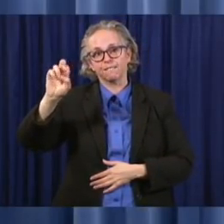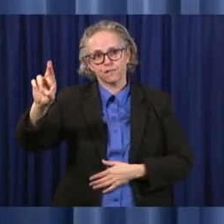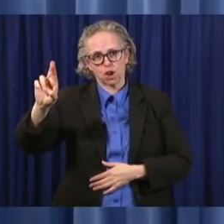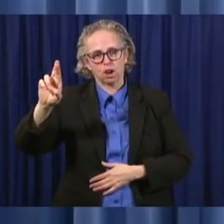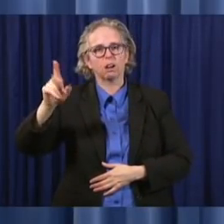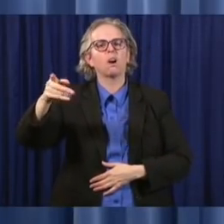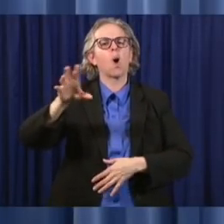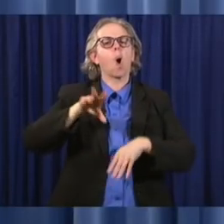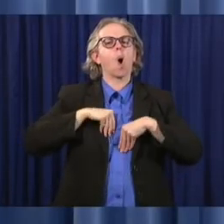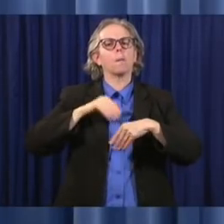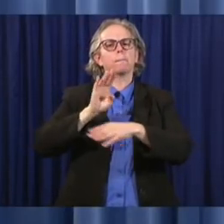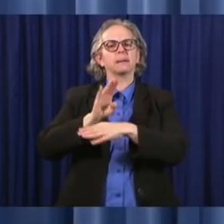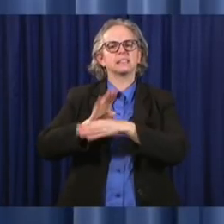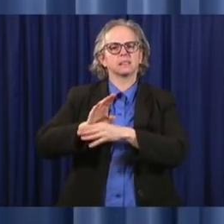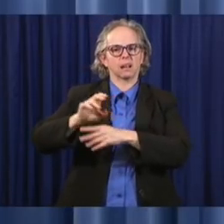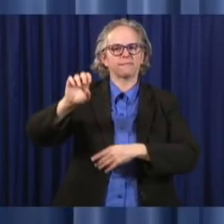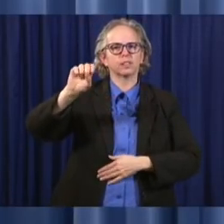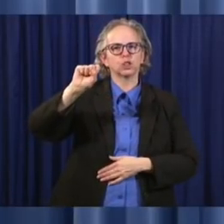moment.